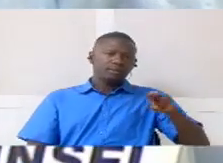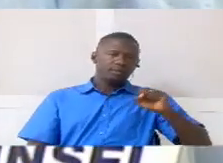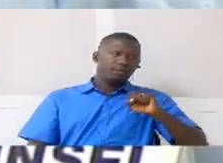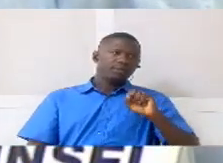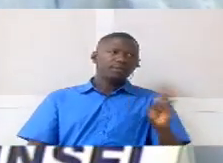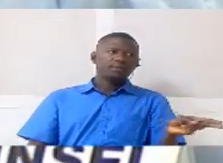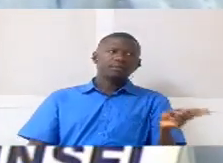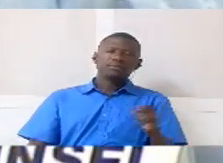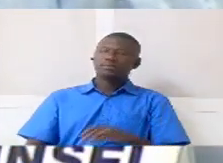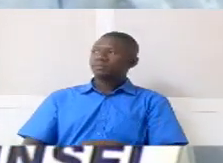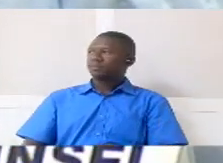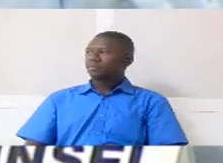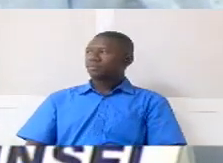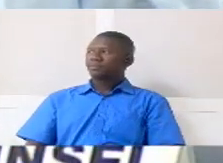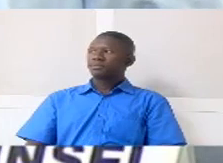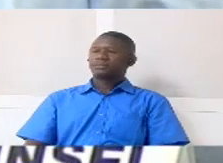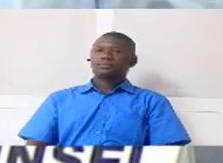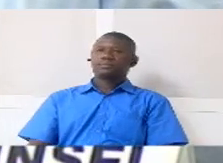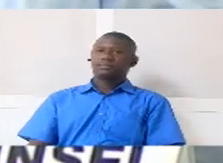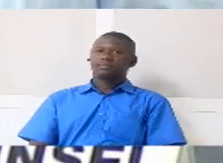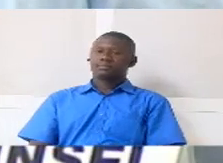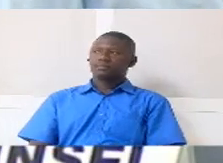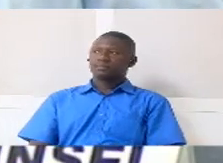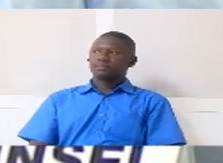His name, he said his name is Ansumana Manneh.